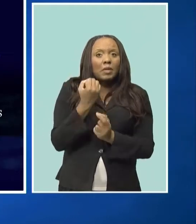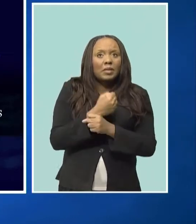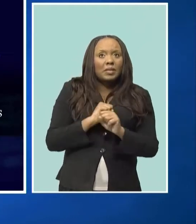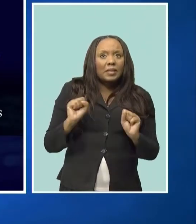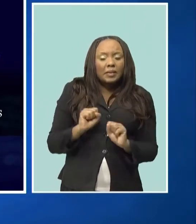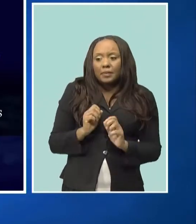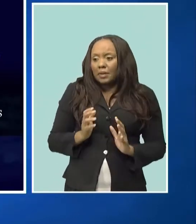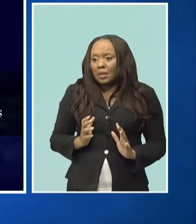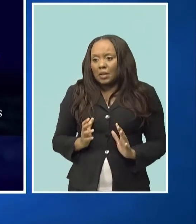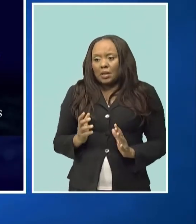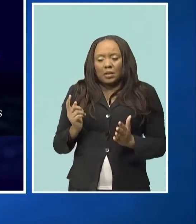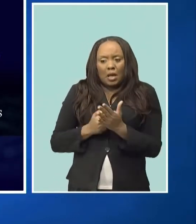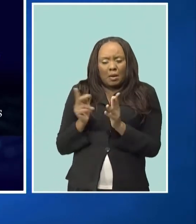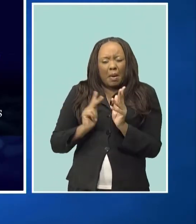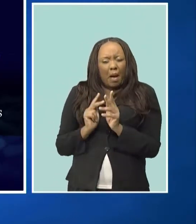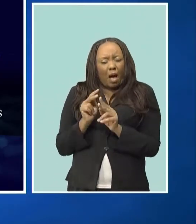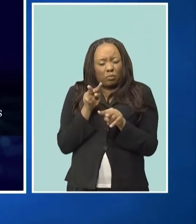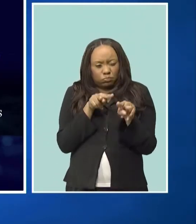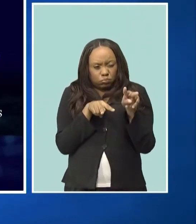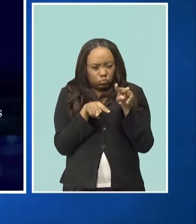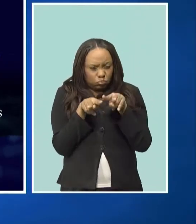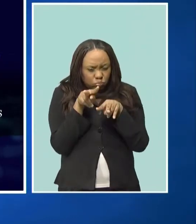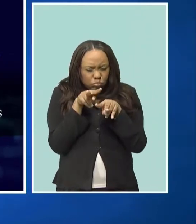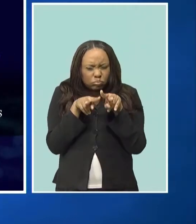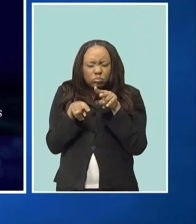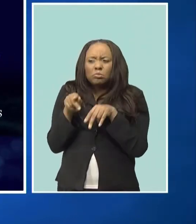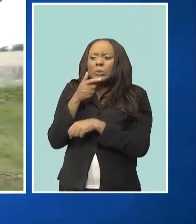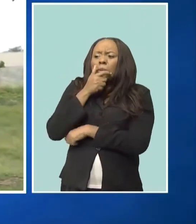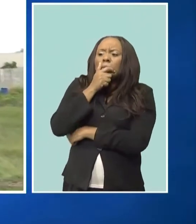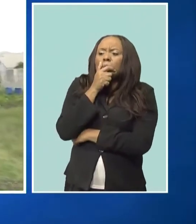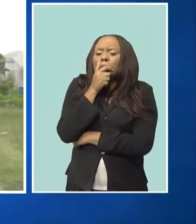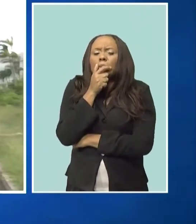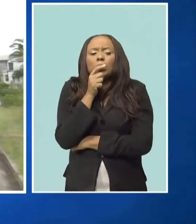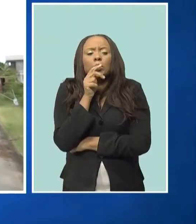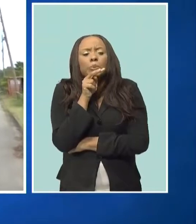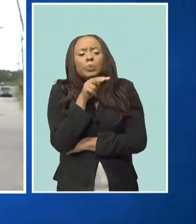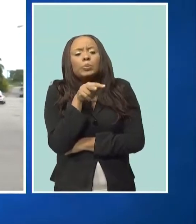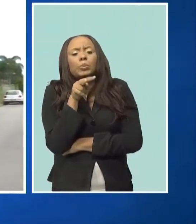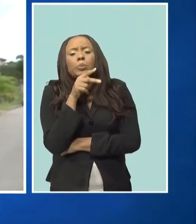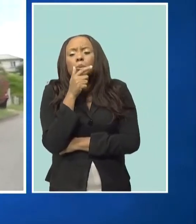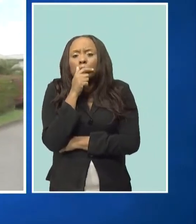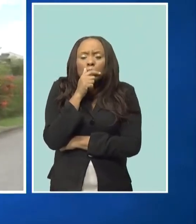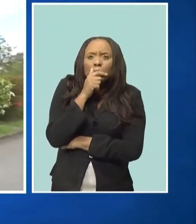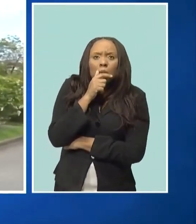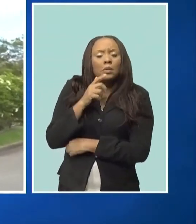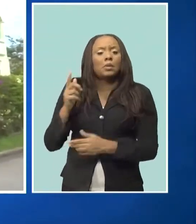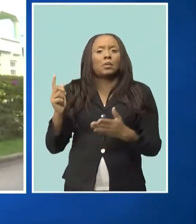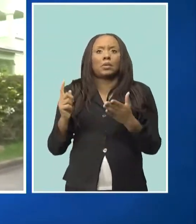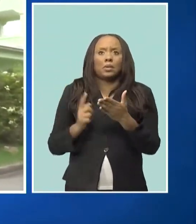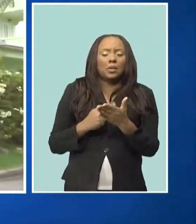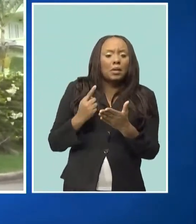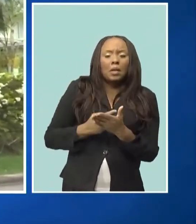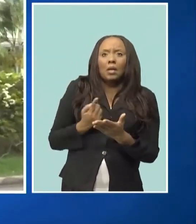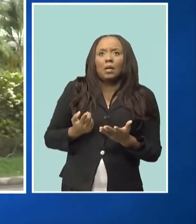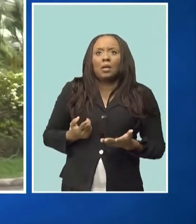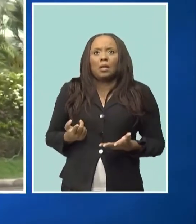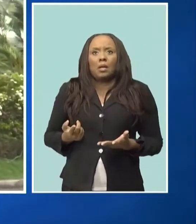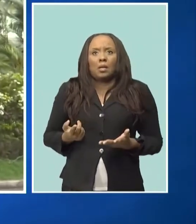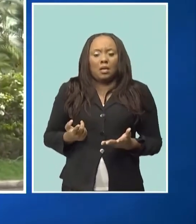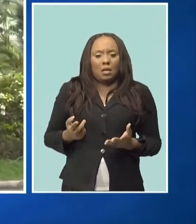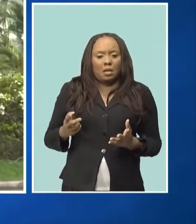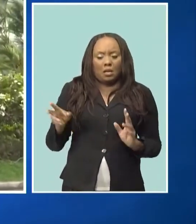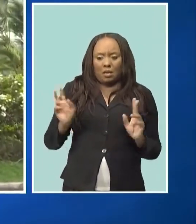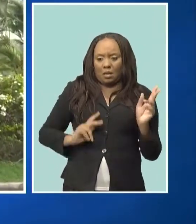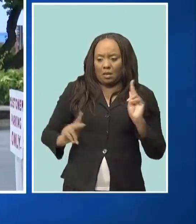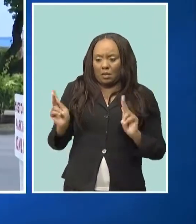those persons, and also we also look at persons who from time to time we get information on about receiving stolen property.